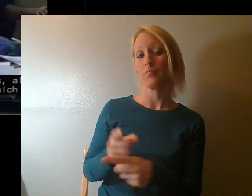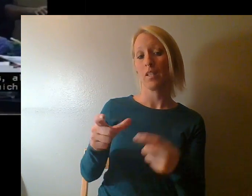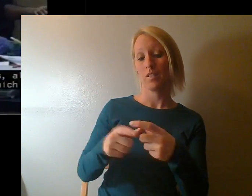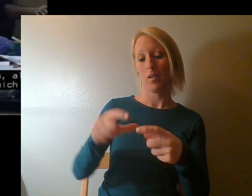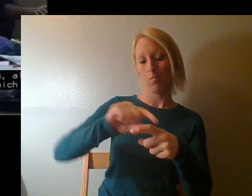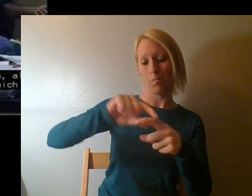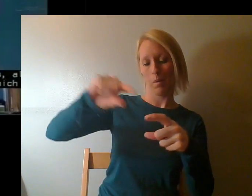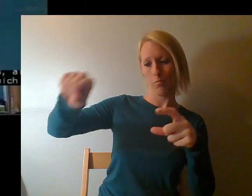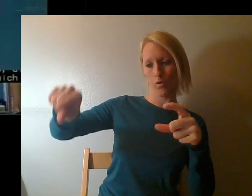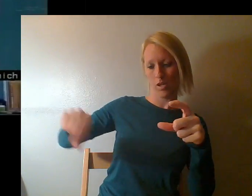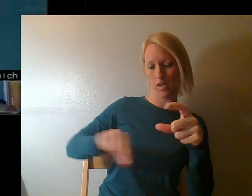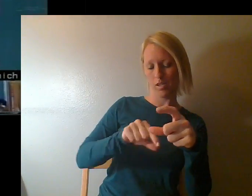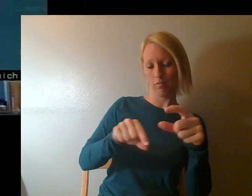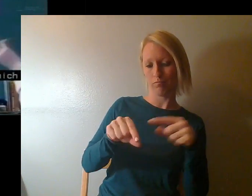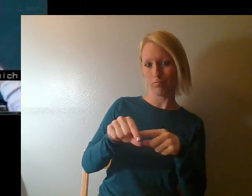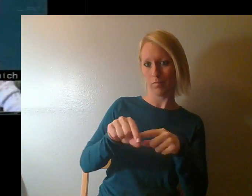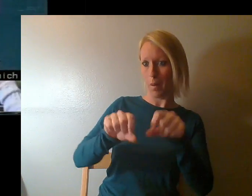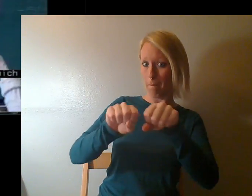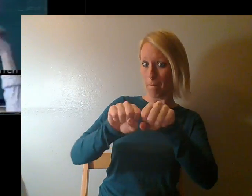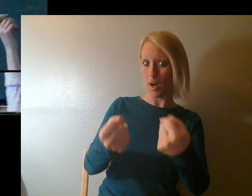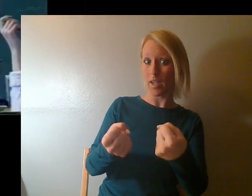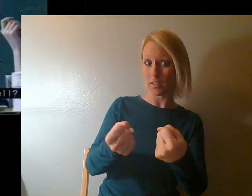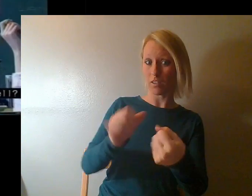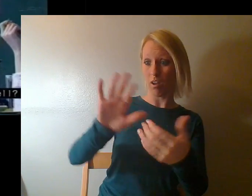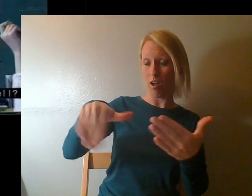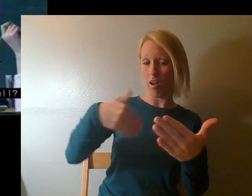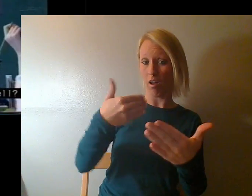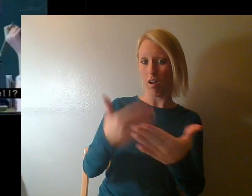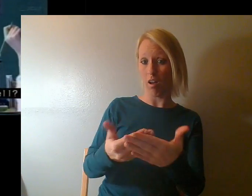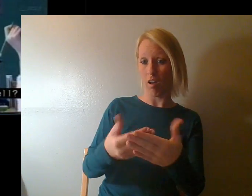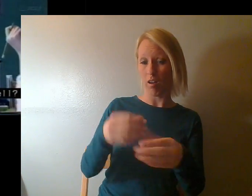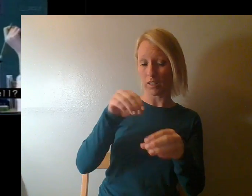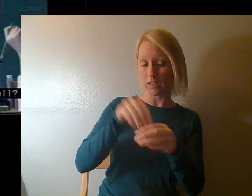we call what? Somebody's hand? Oh. All that material in the cell?